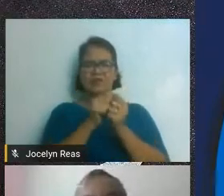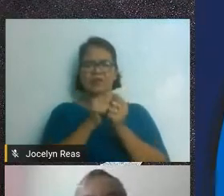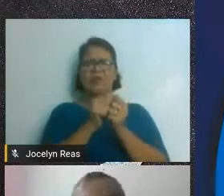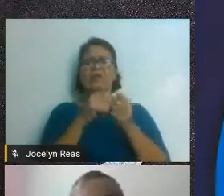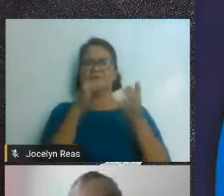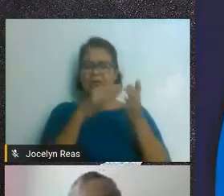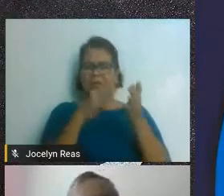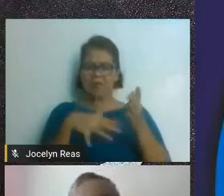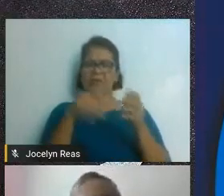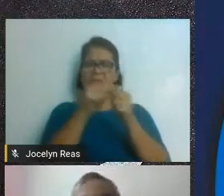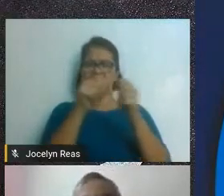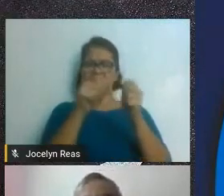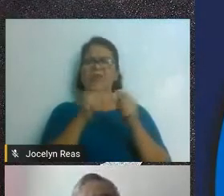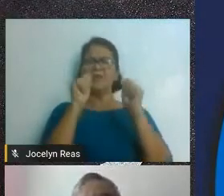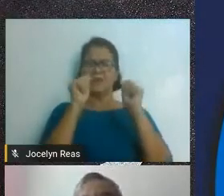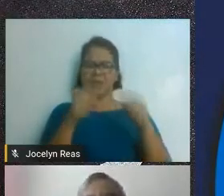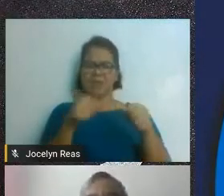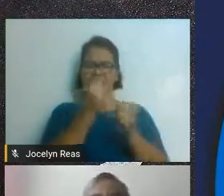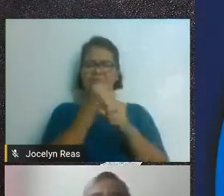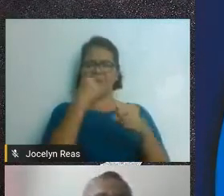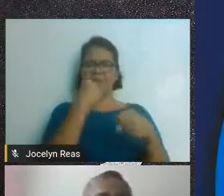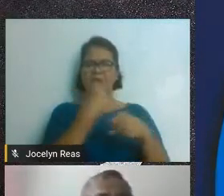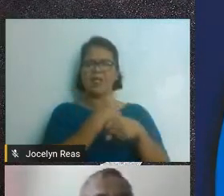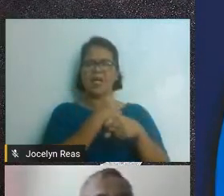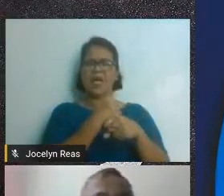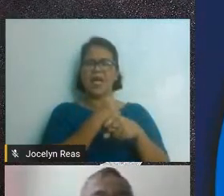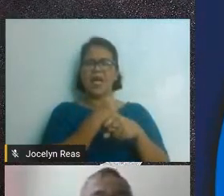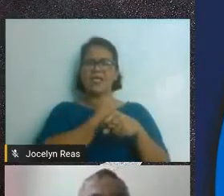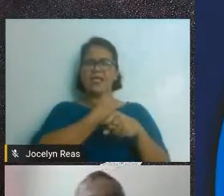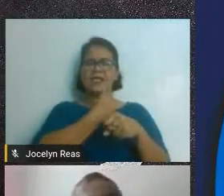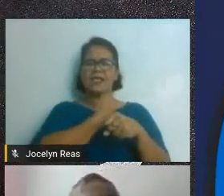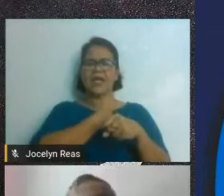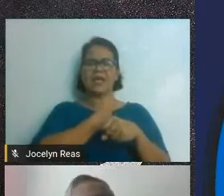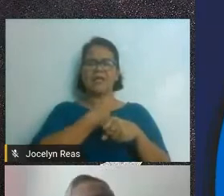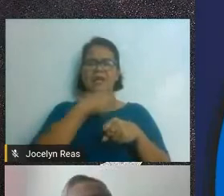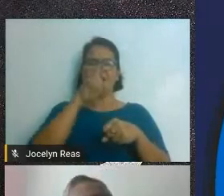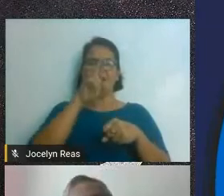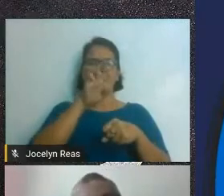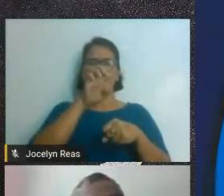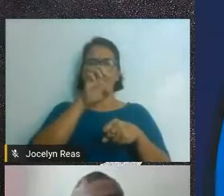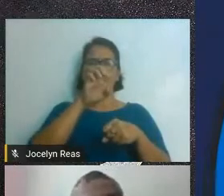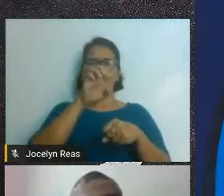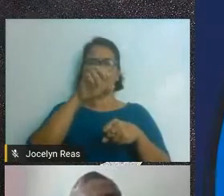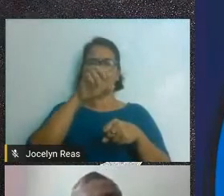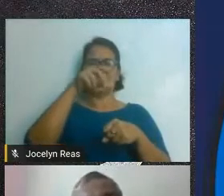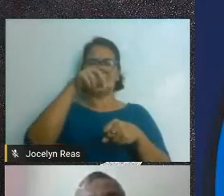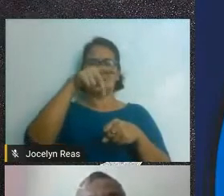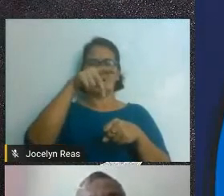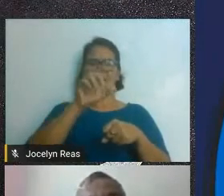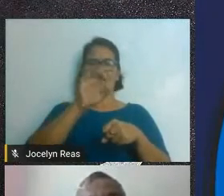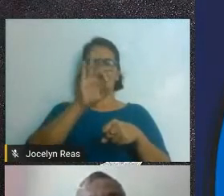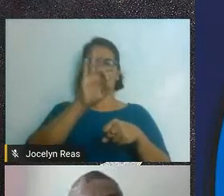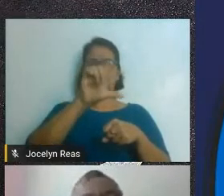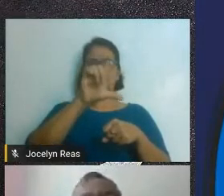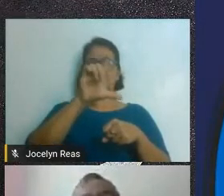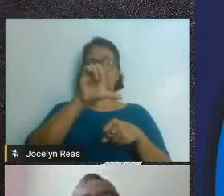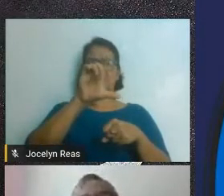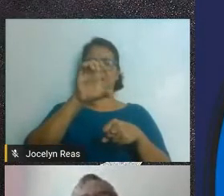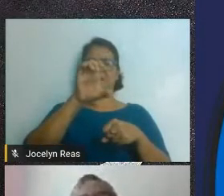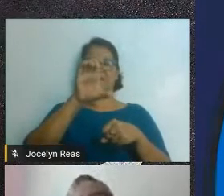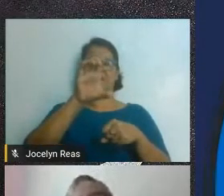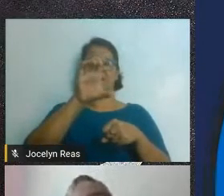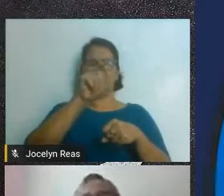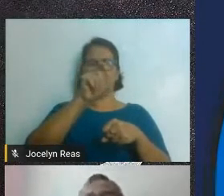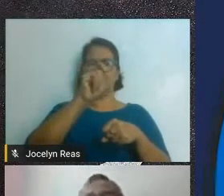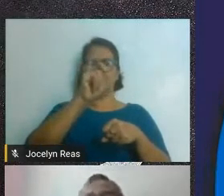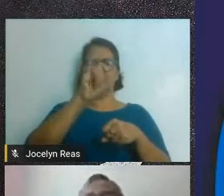setting themselves. We have to teach them how to identify goals for learning themselves para driven talaga